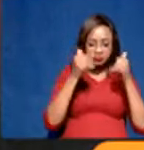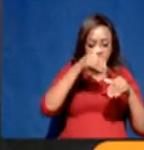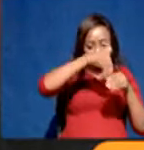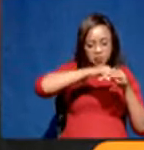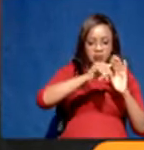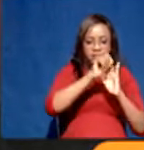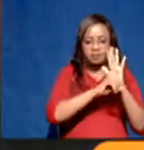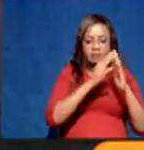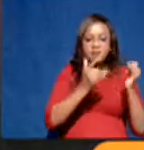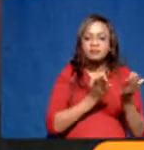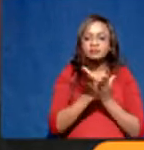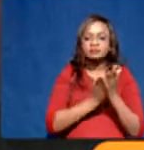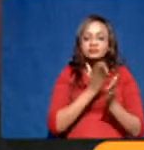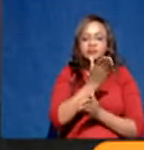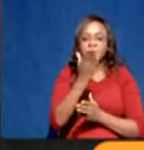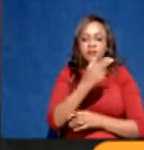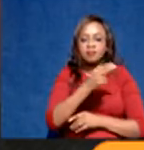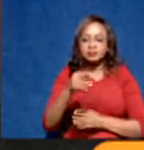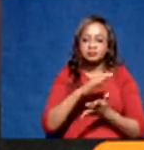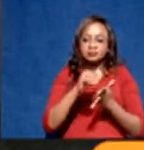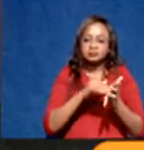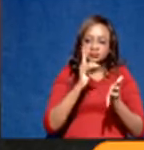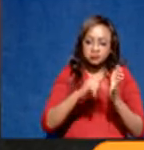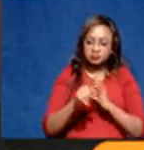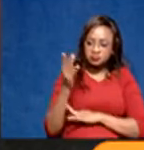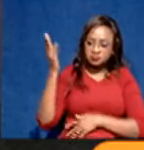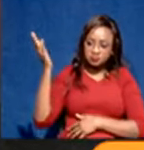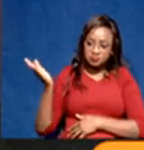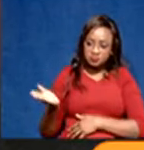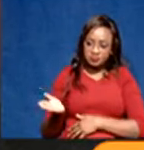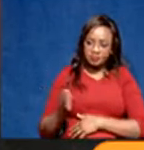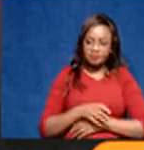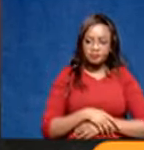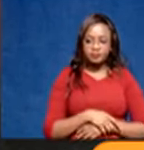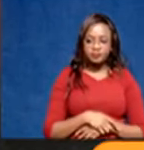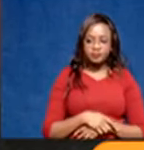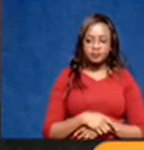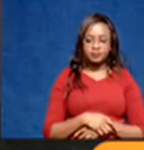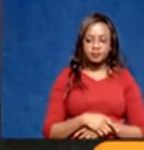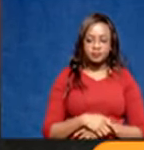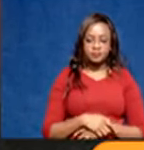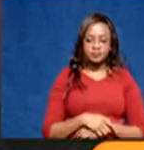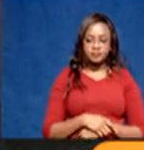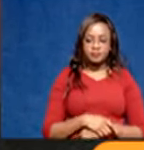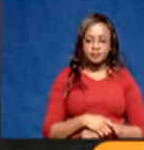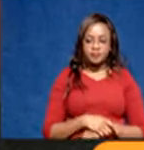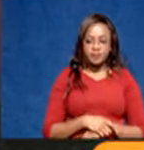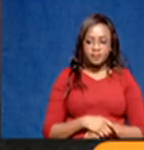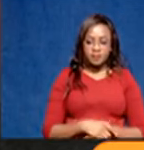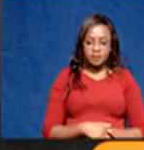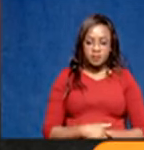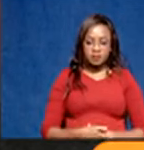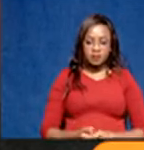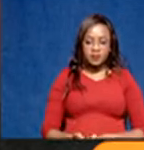available in the Huduma Centers include filing of a civil matter, filing documents for an existing case, requests and issuance of